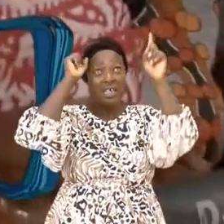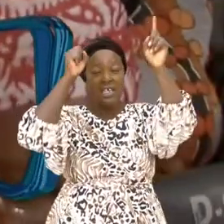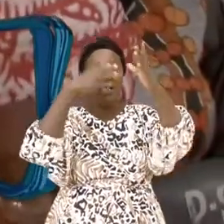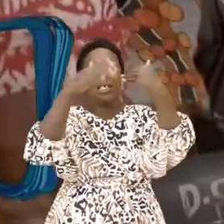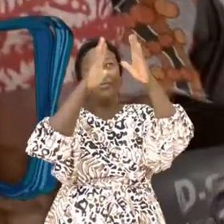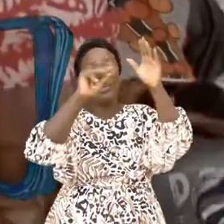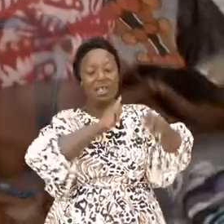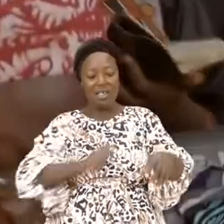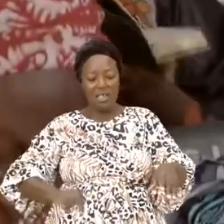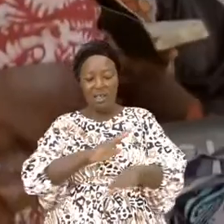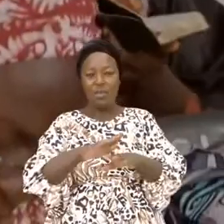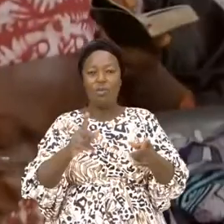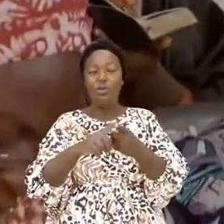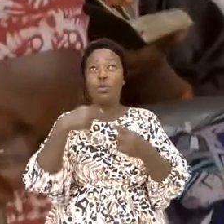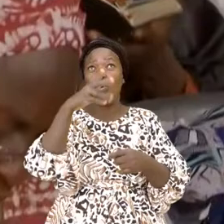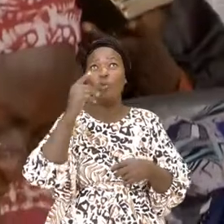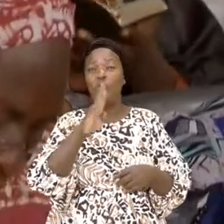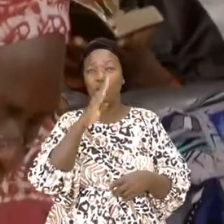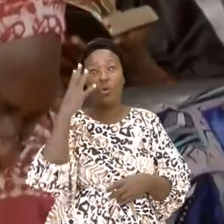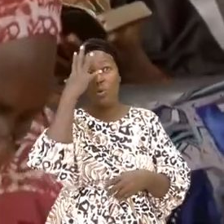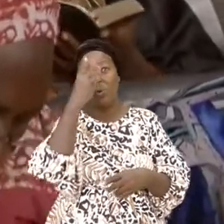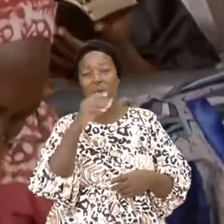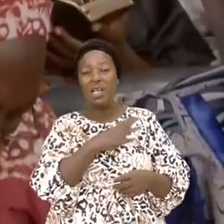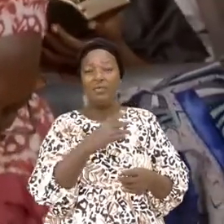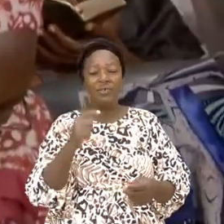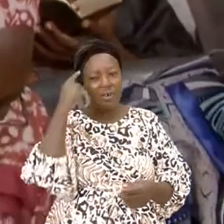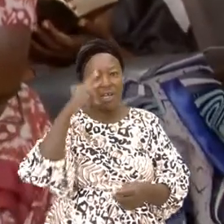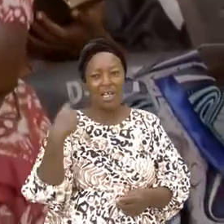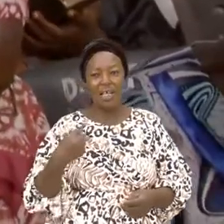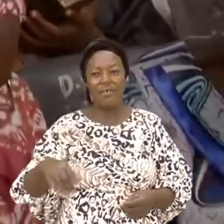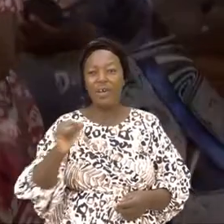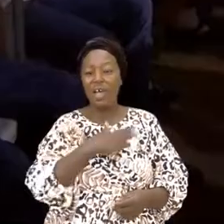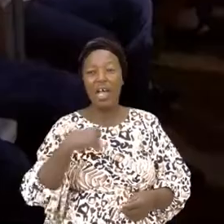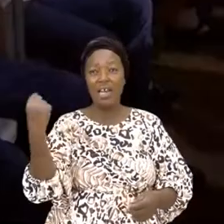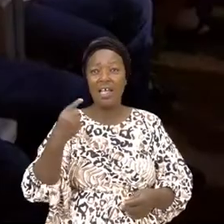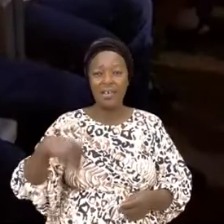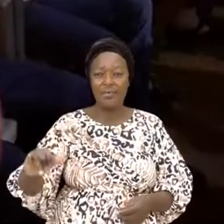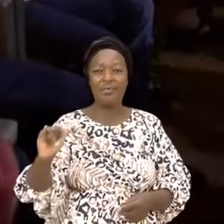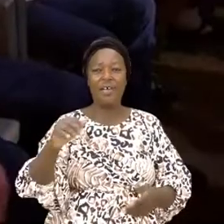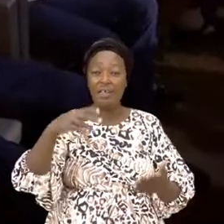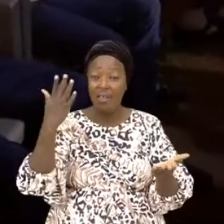to whom be glory forever and ever.